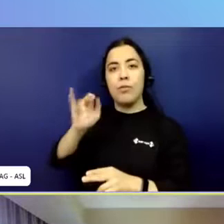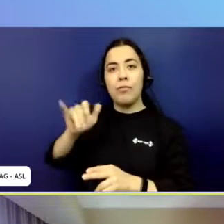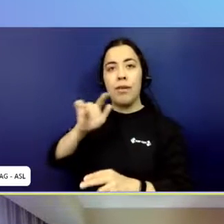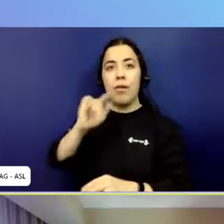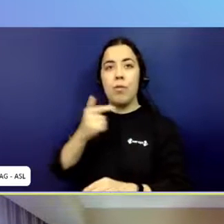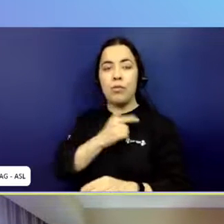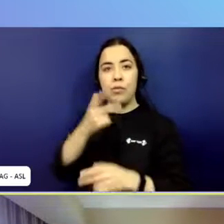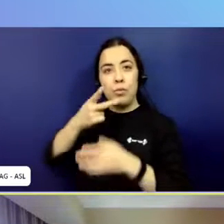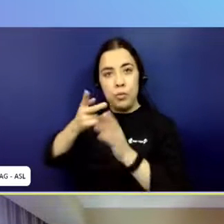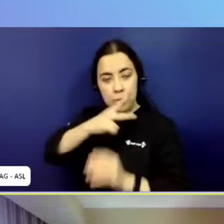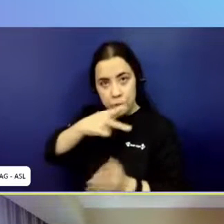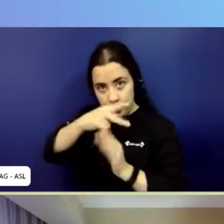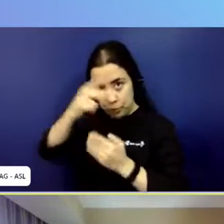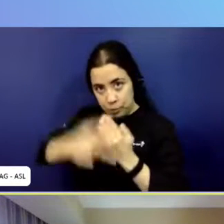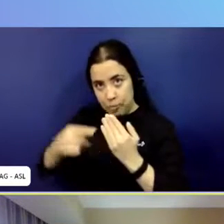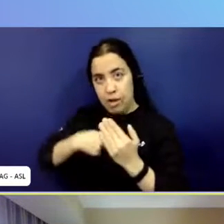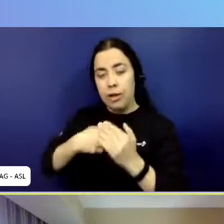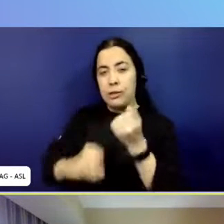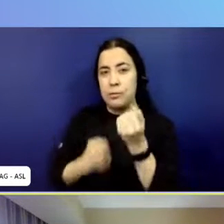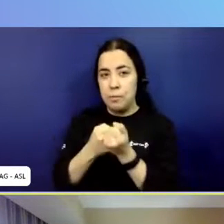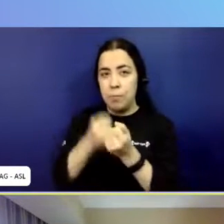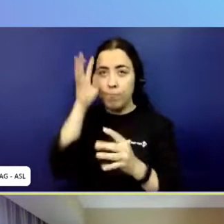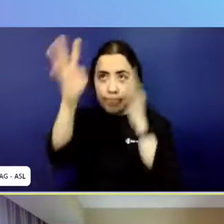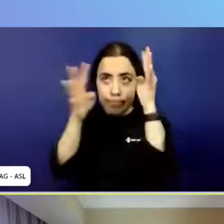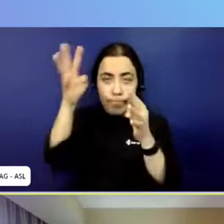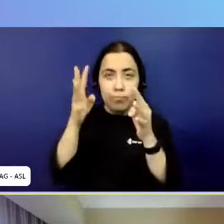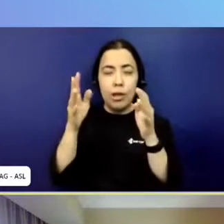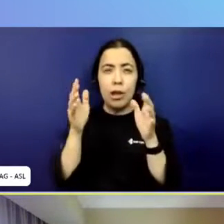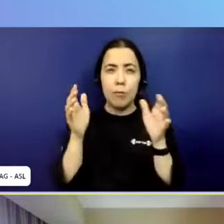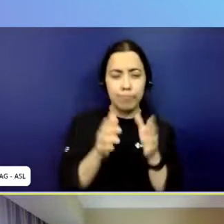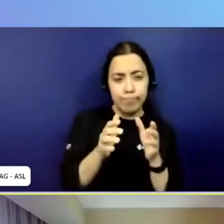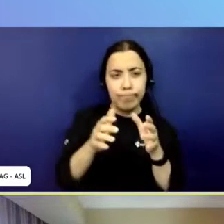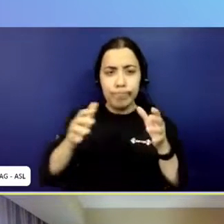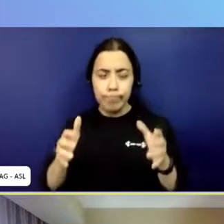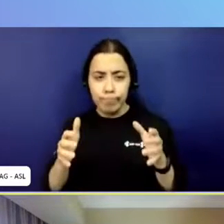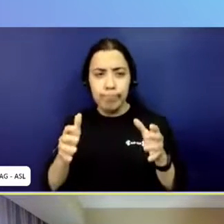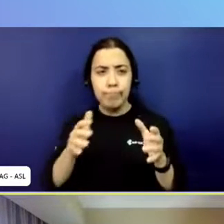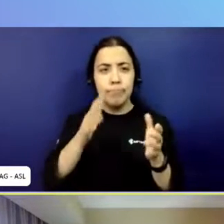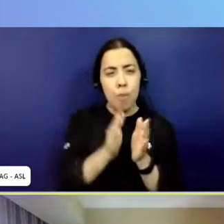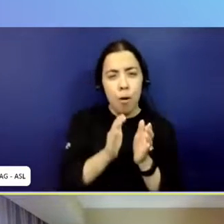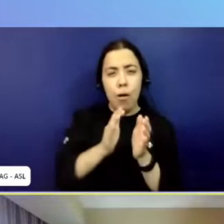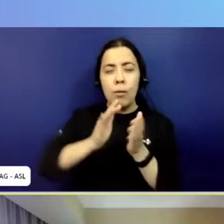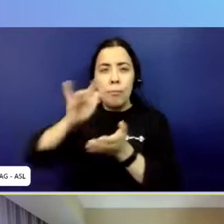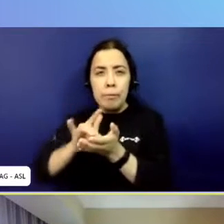and support innovation in our small to medium business size programs.